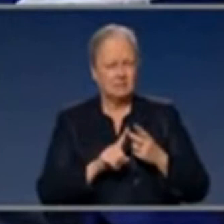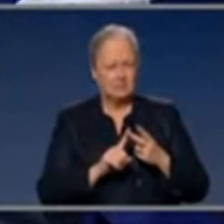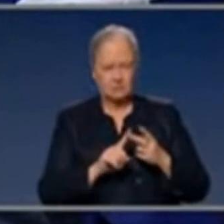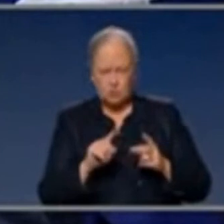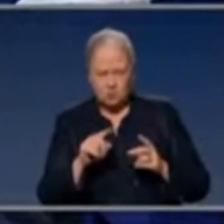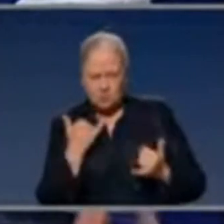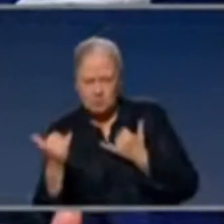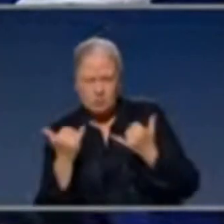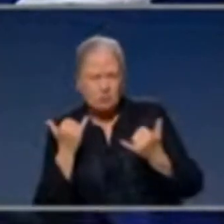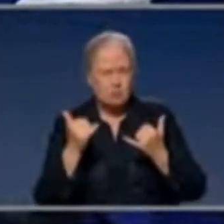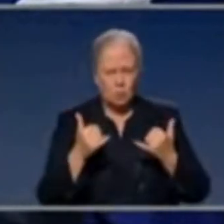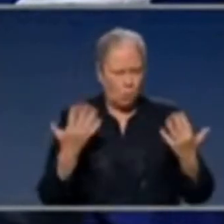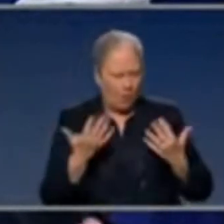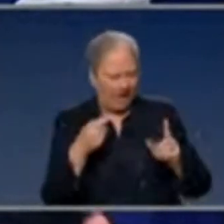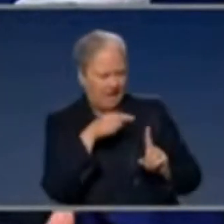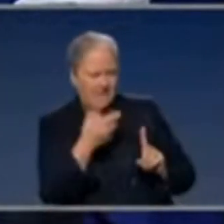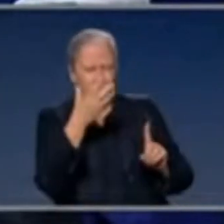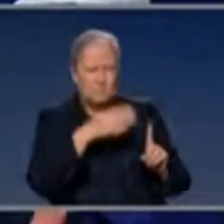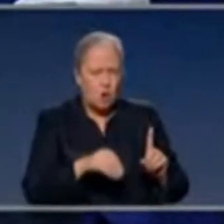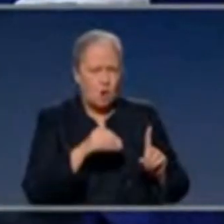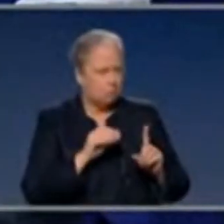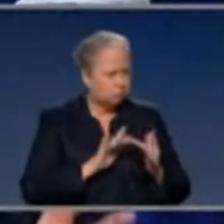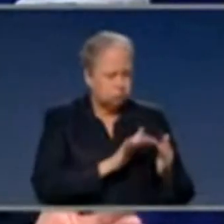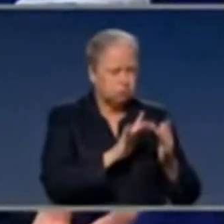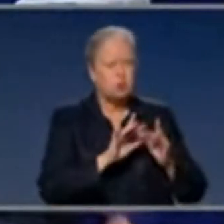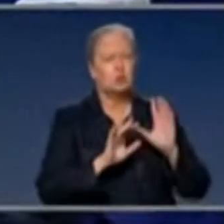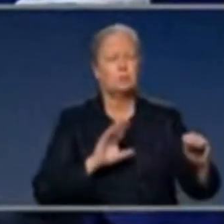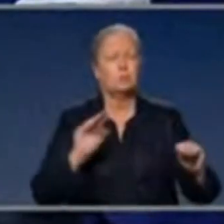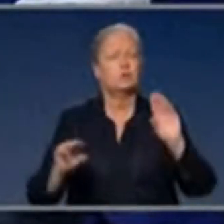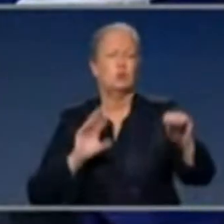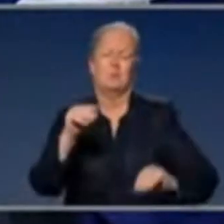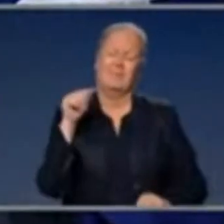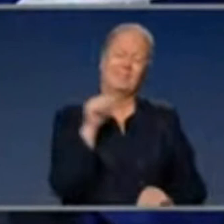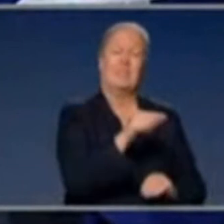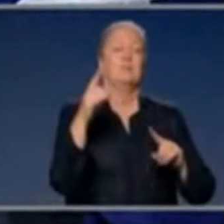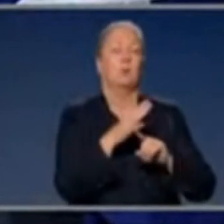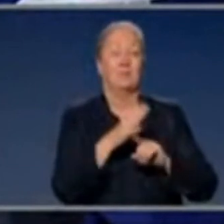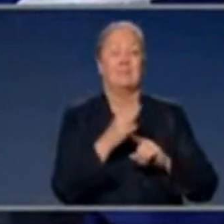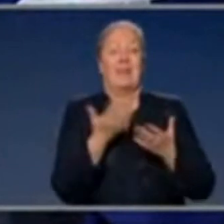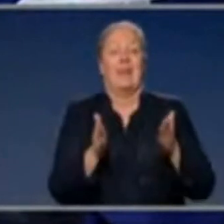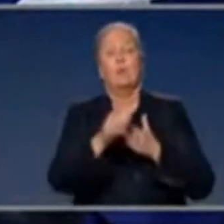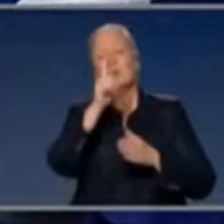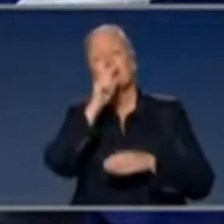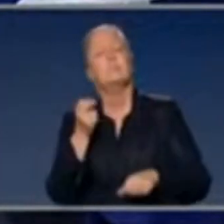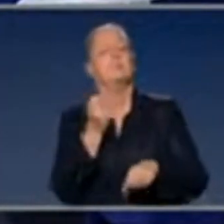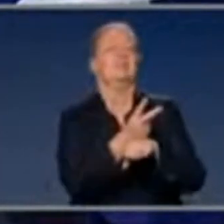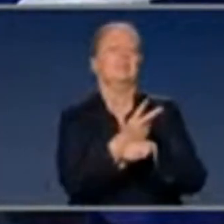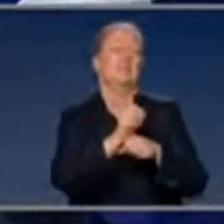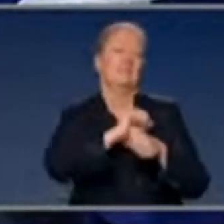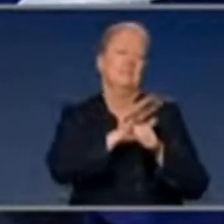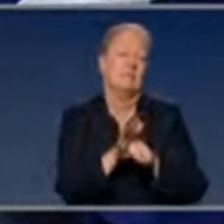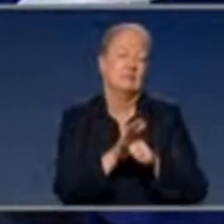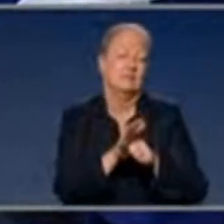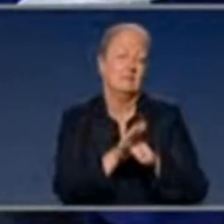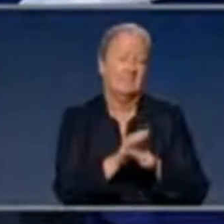They have backed the weapons that they have built and formed to combat this virus, and they've done it each and